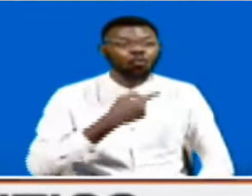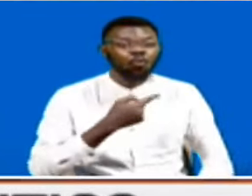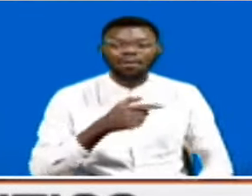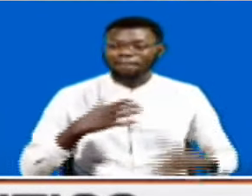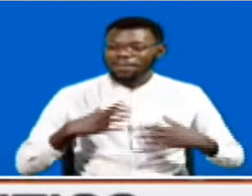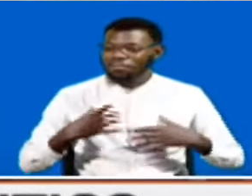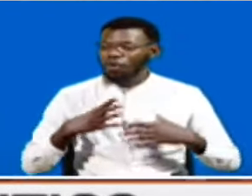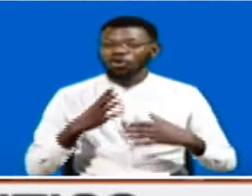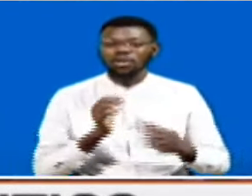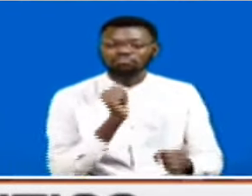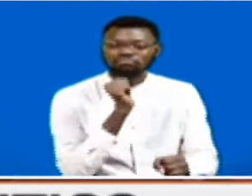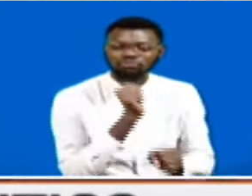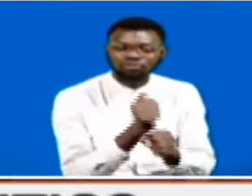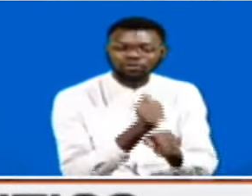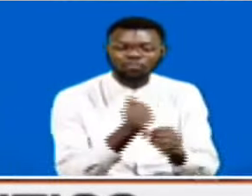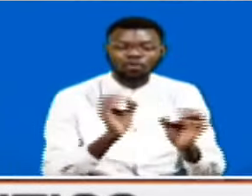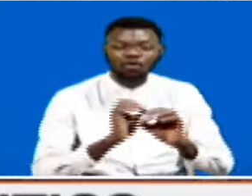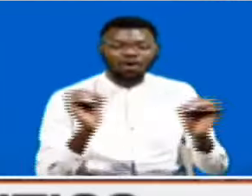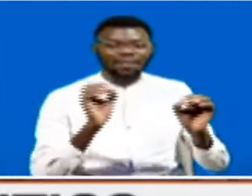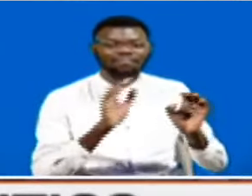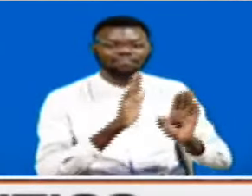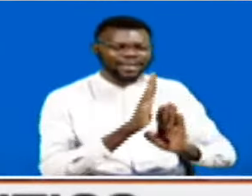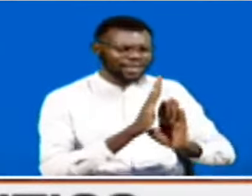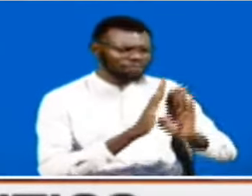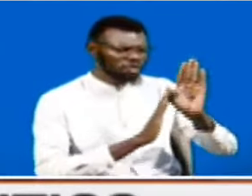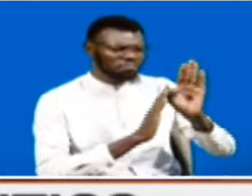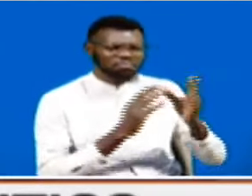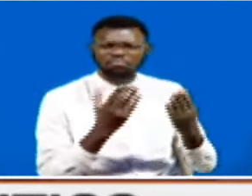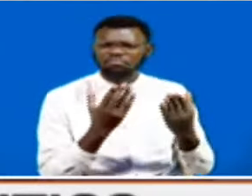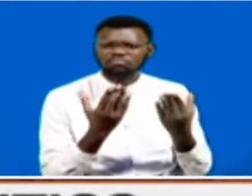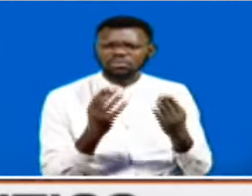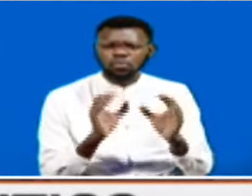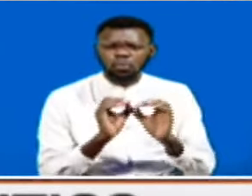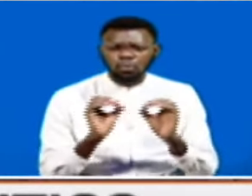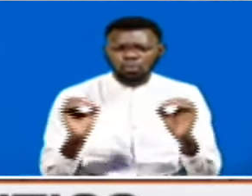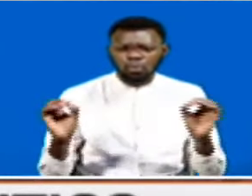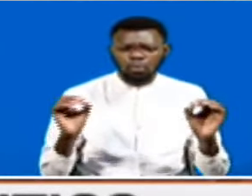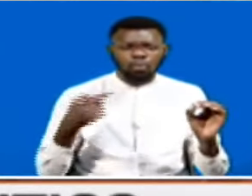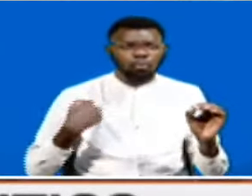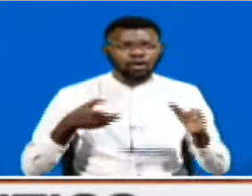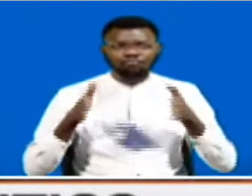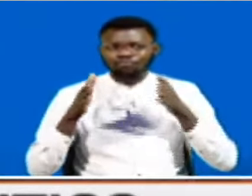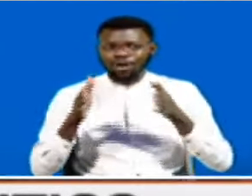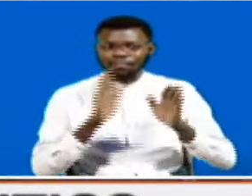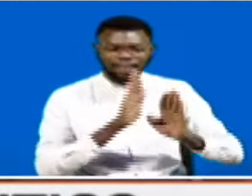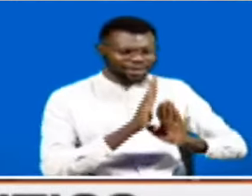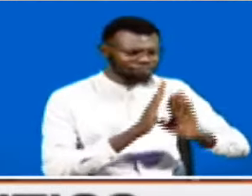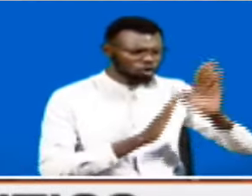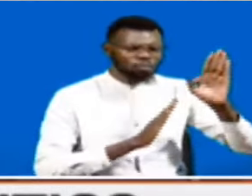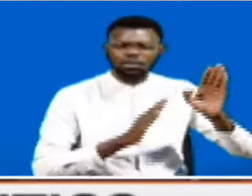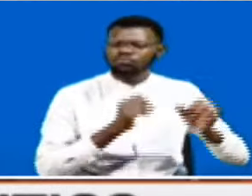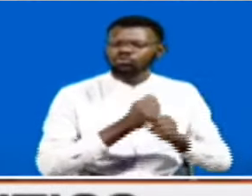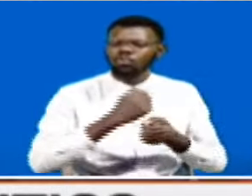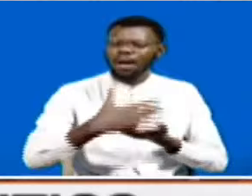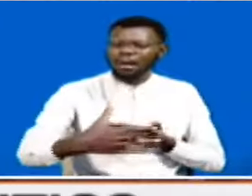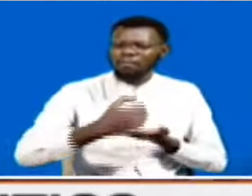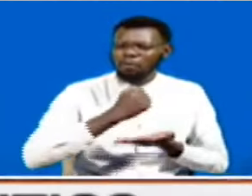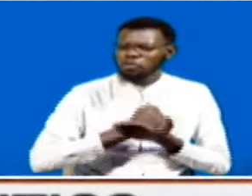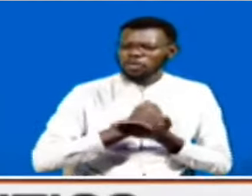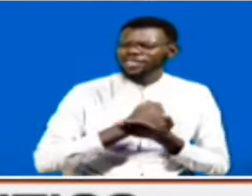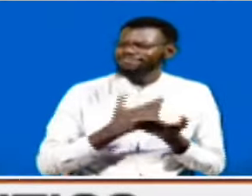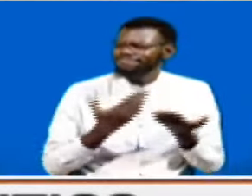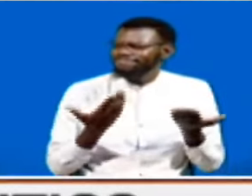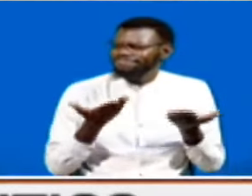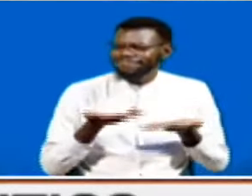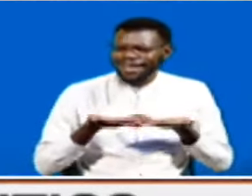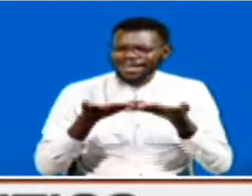ones? Which development? We will be more interested in development than appointments. Mm-hmm. Because that's critical. We were